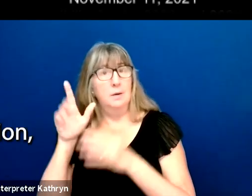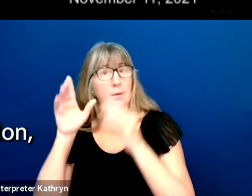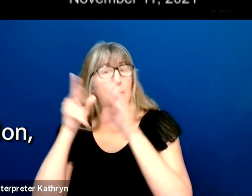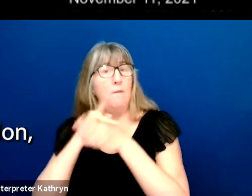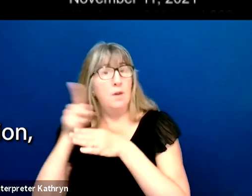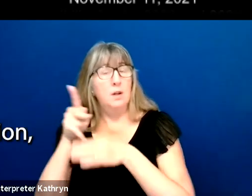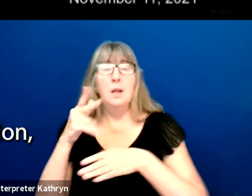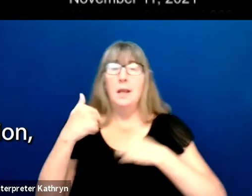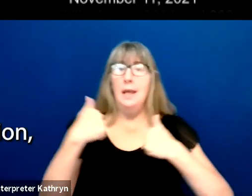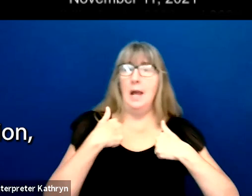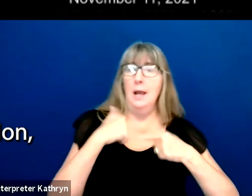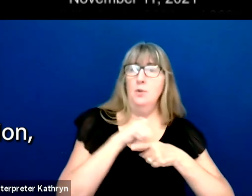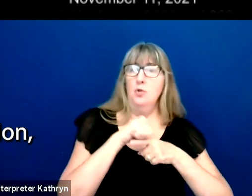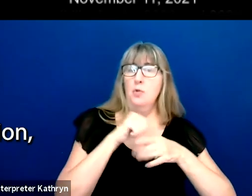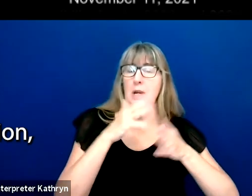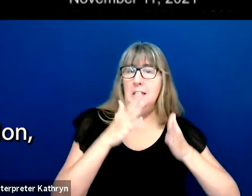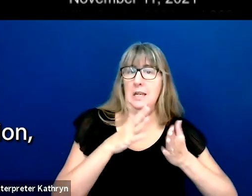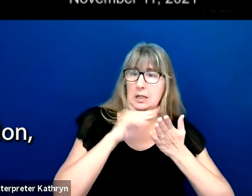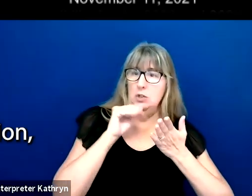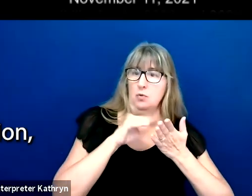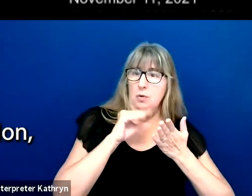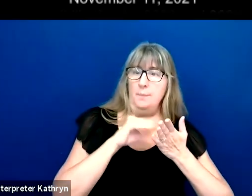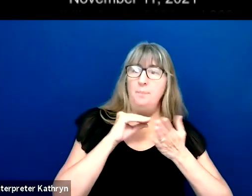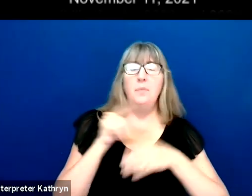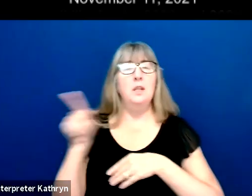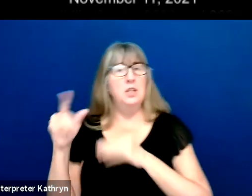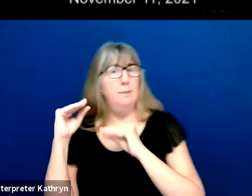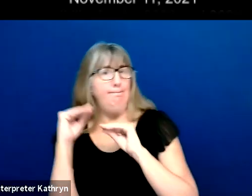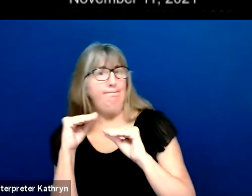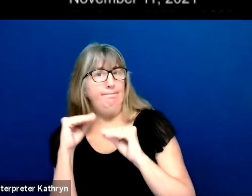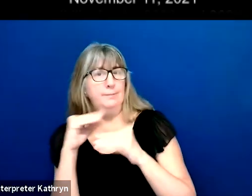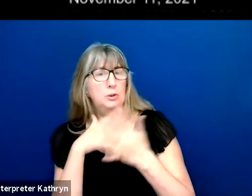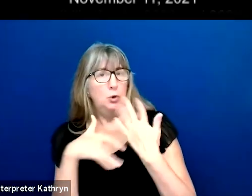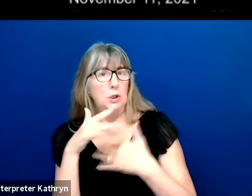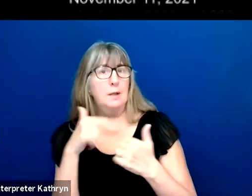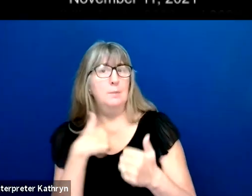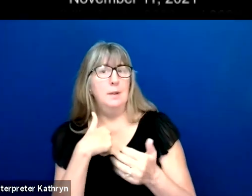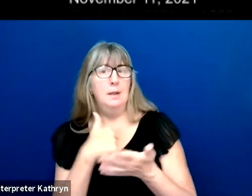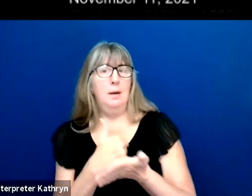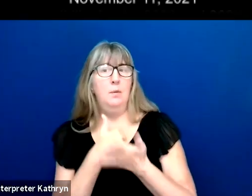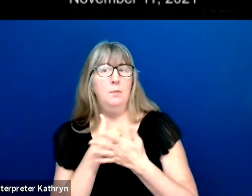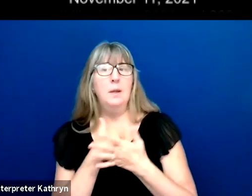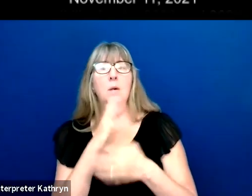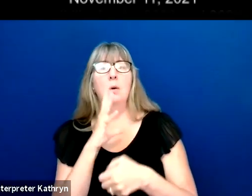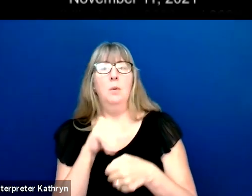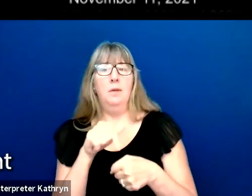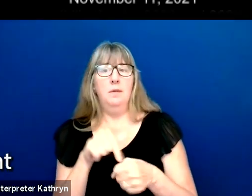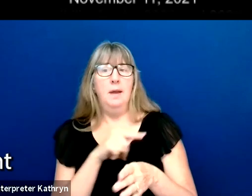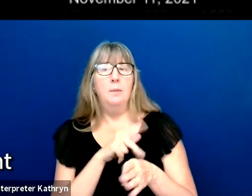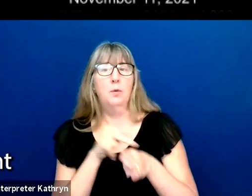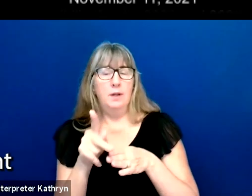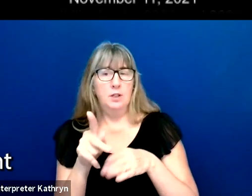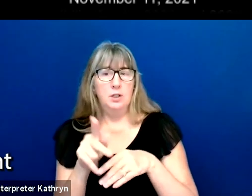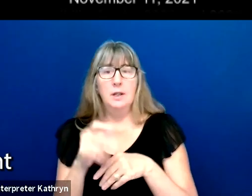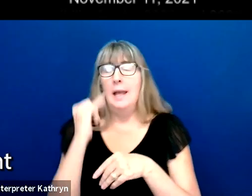help me become integrated into the profession, to socialize me into the profession. But there can be attitudinal barriers associated with that, because if I'm a student